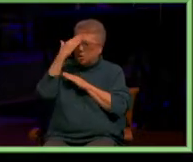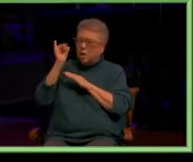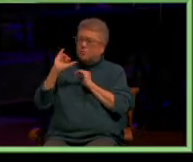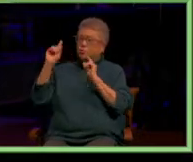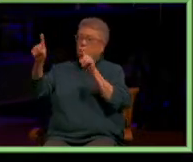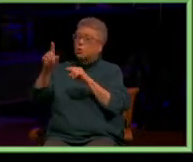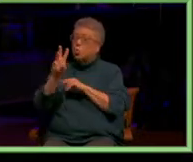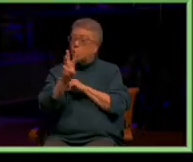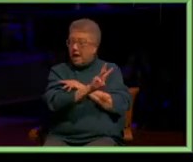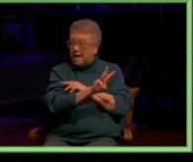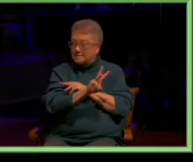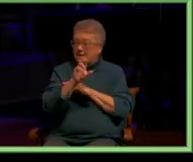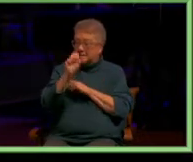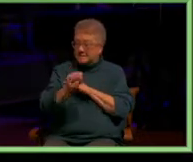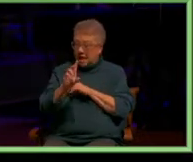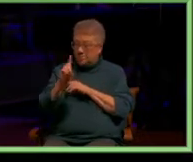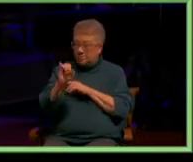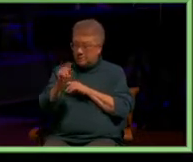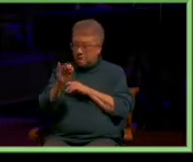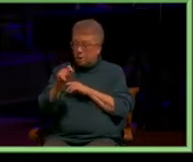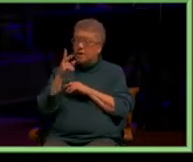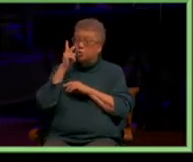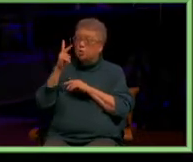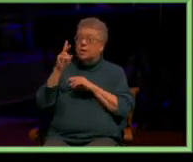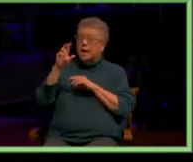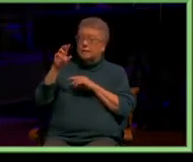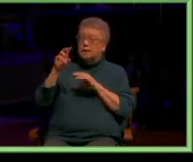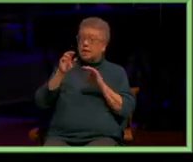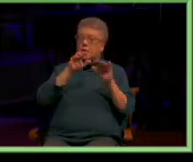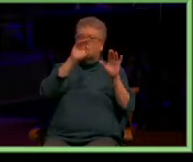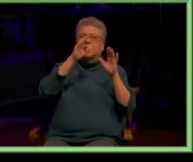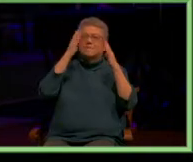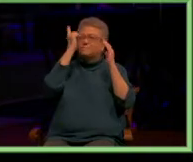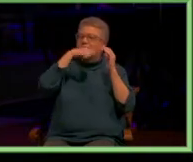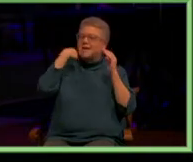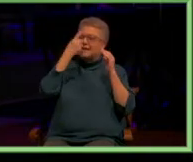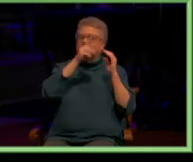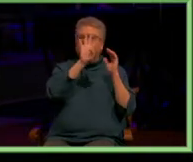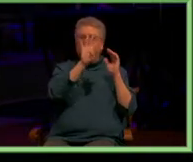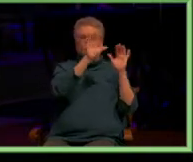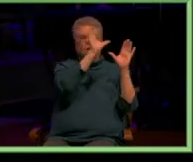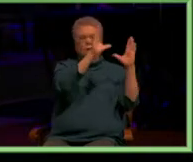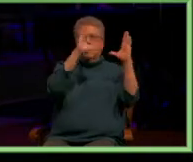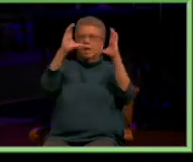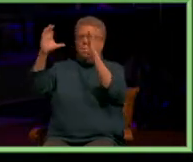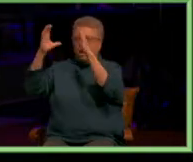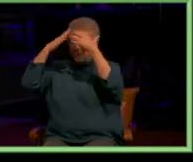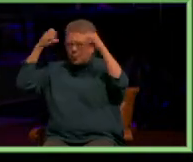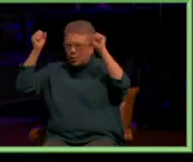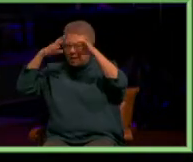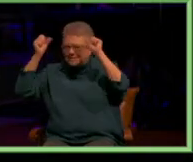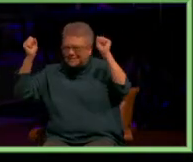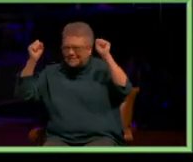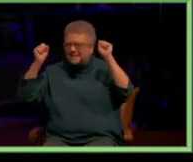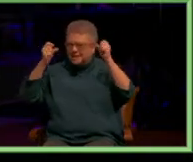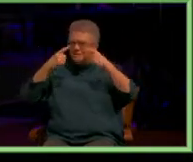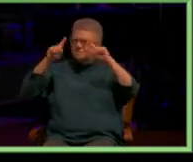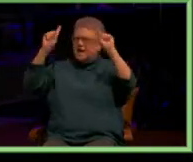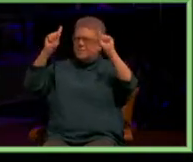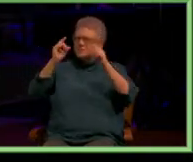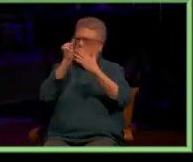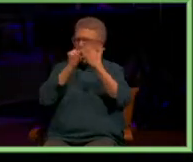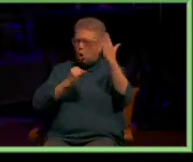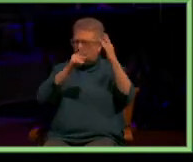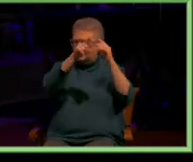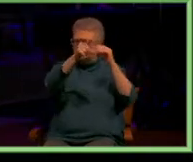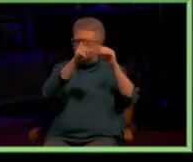South Dakota and stare up at Mount Rushmore, you will see an image of or a symbol of former presidents of the United States. If you were to reach into your